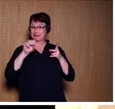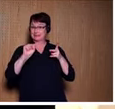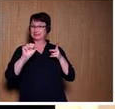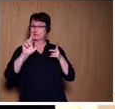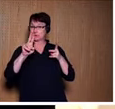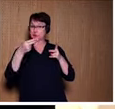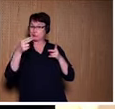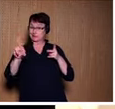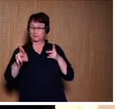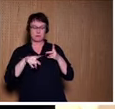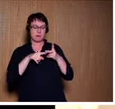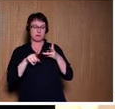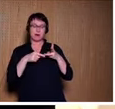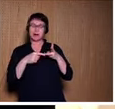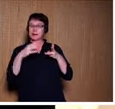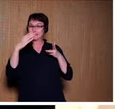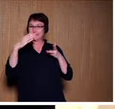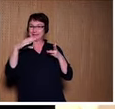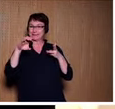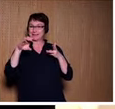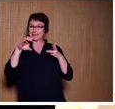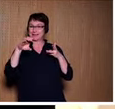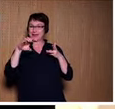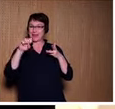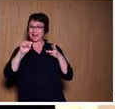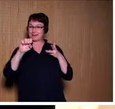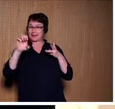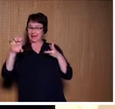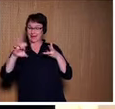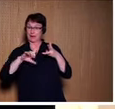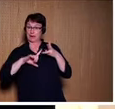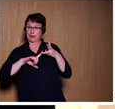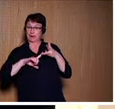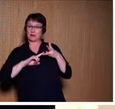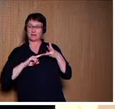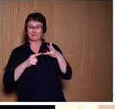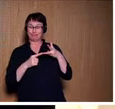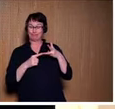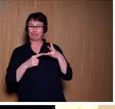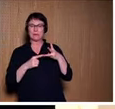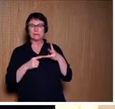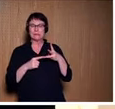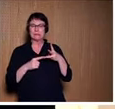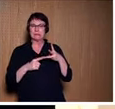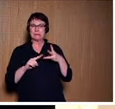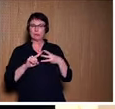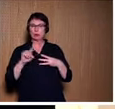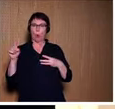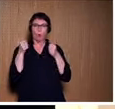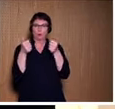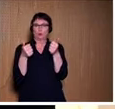CSE are gender ideology and anti-family. But make